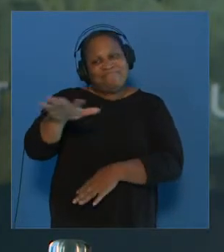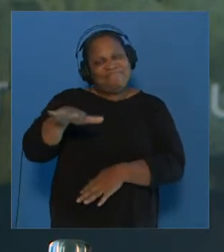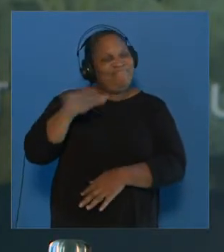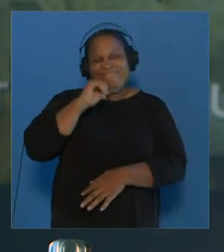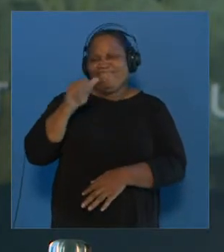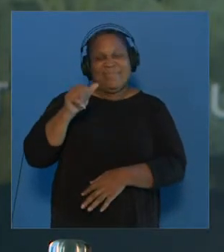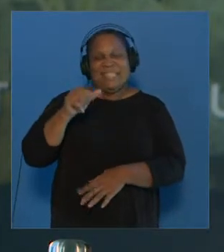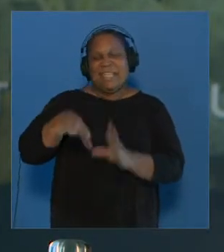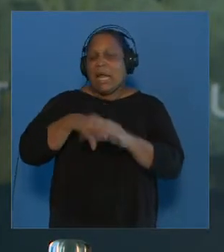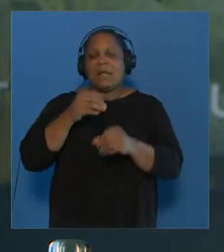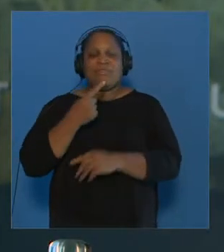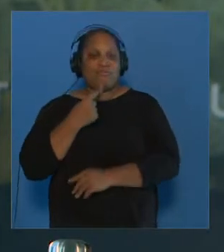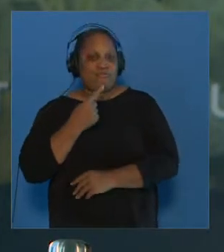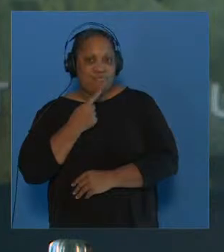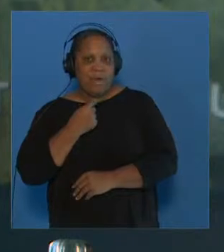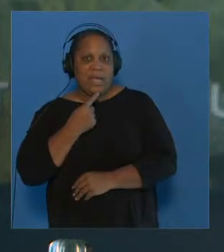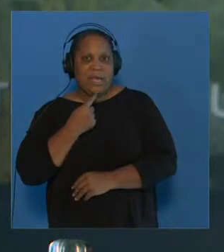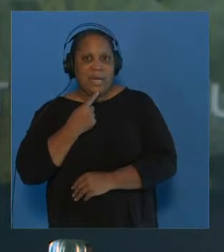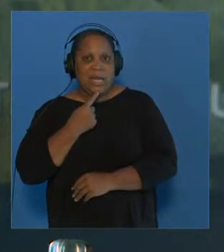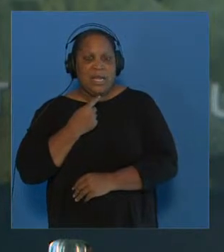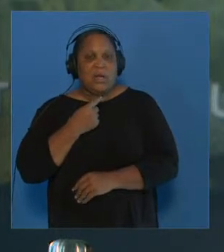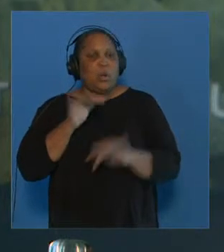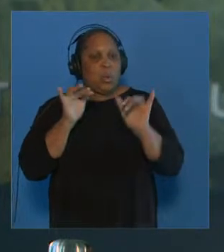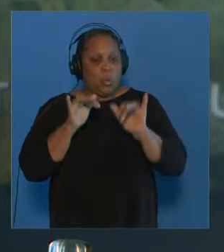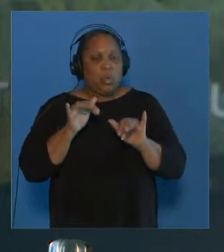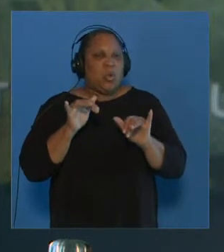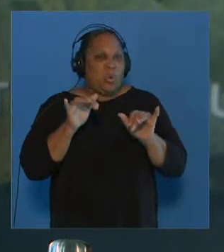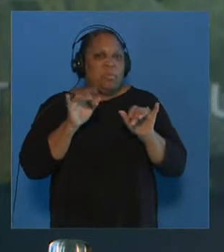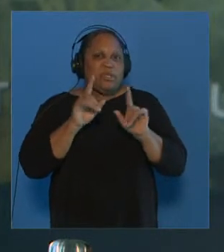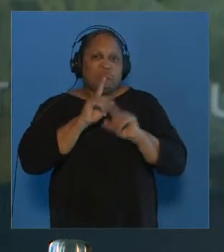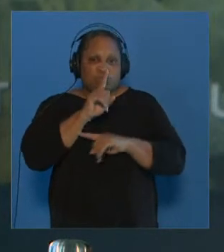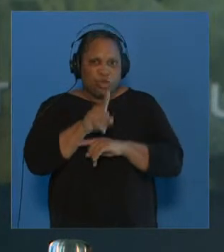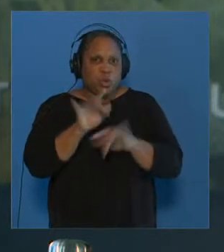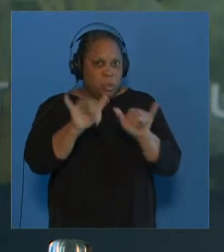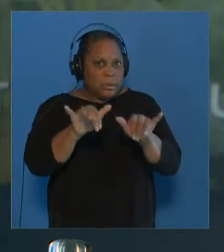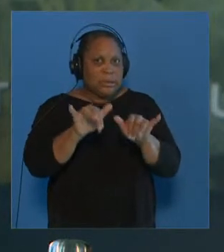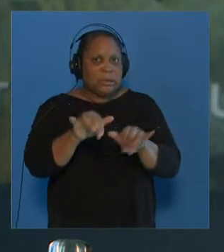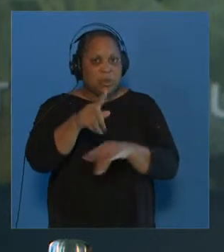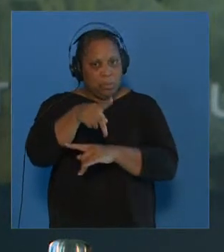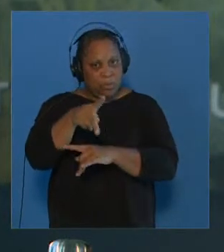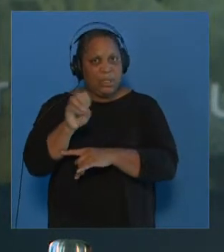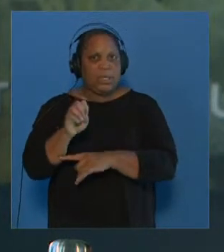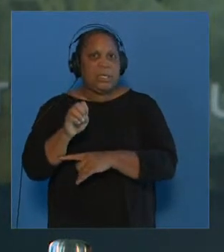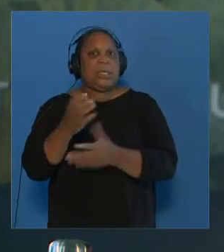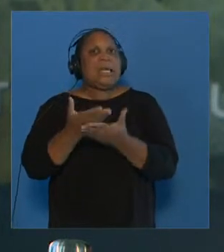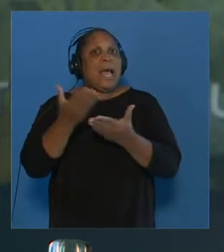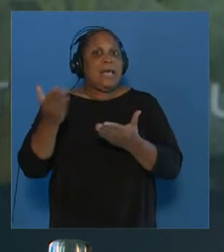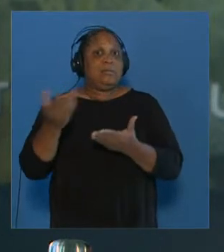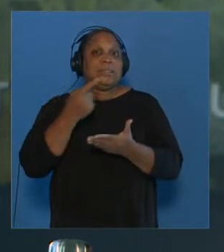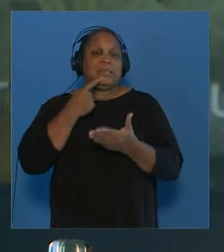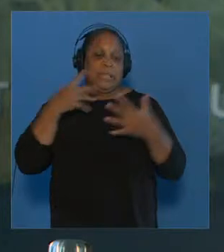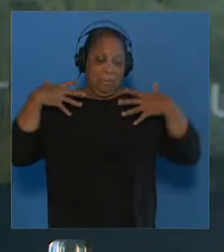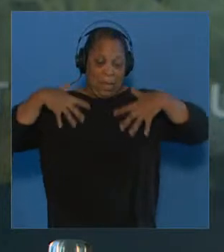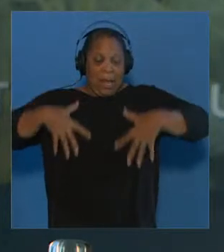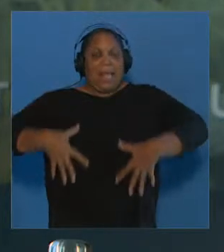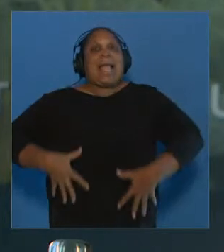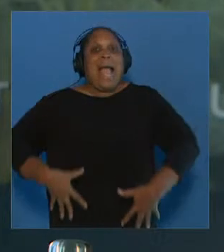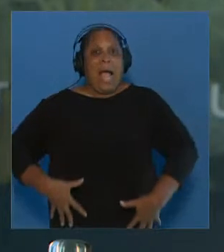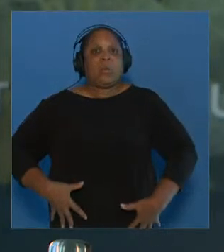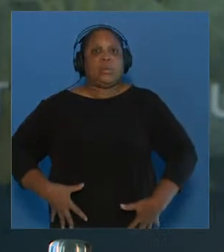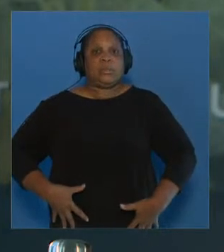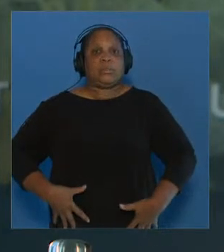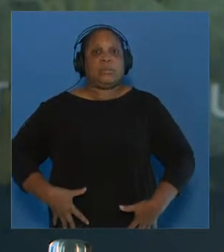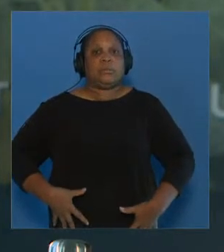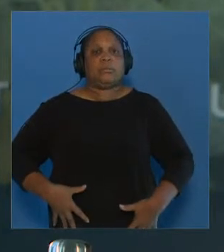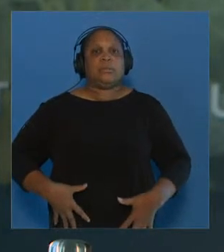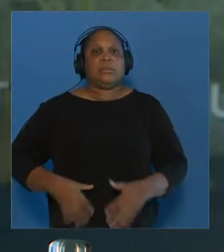out of the red yet, which is with respect to ensuring that we have PPE. There are certain items that I've spoken about previously, which is gowns, that we